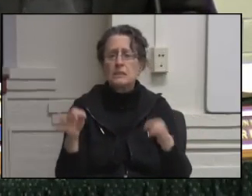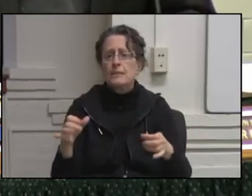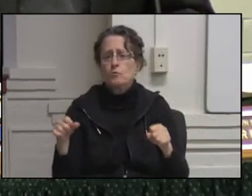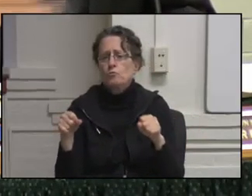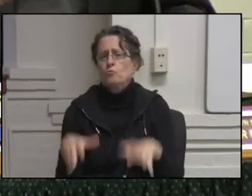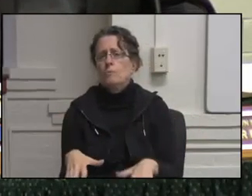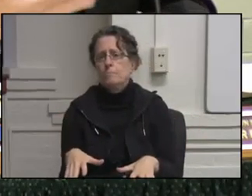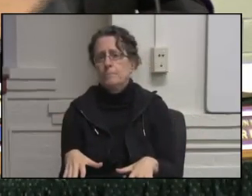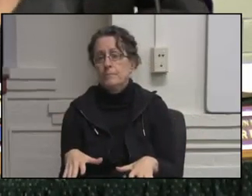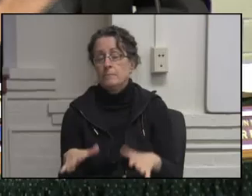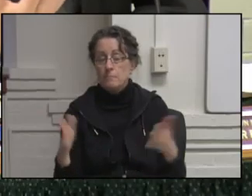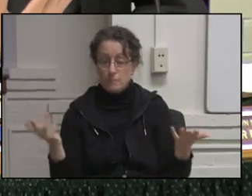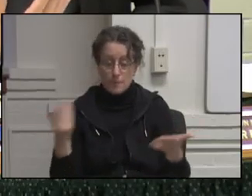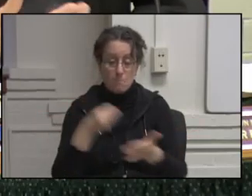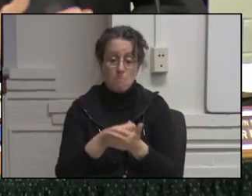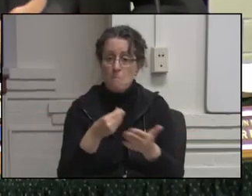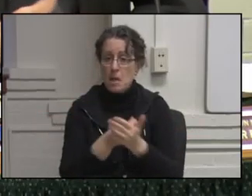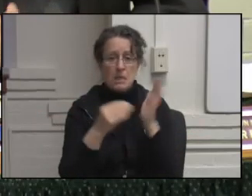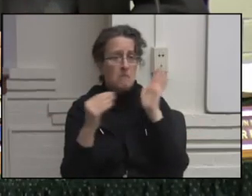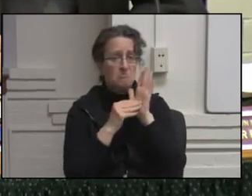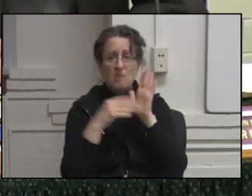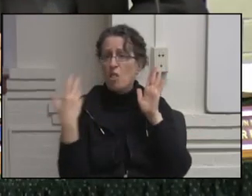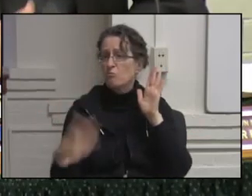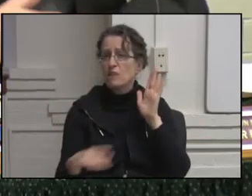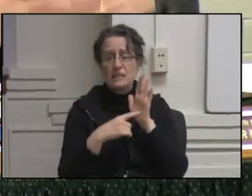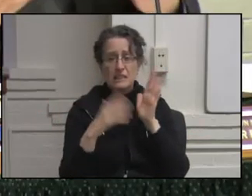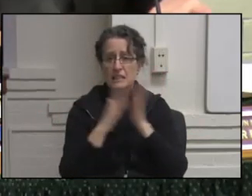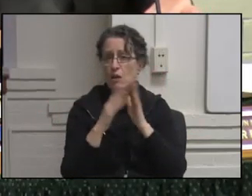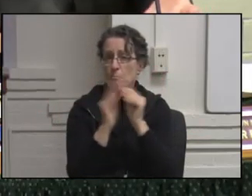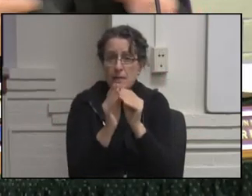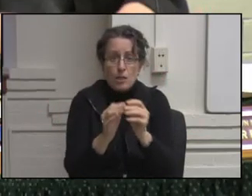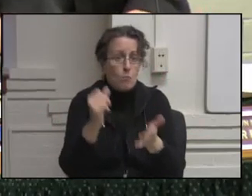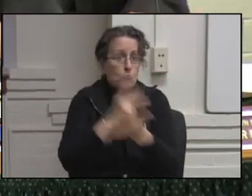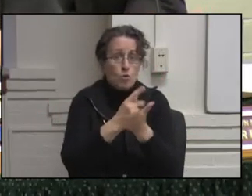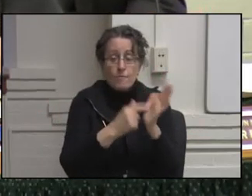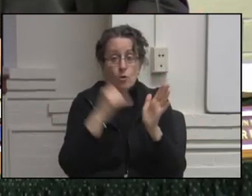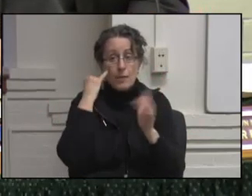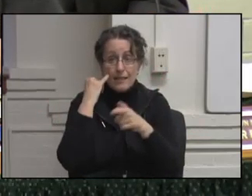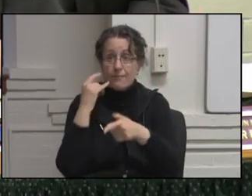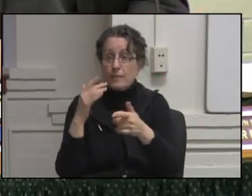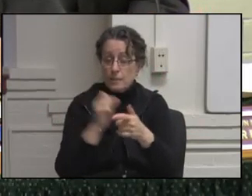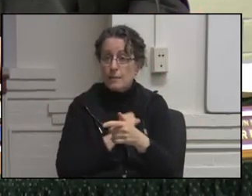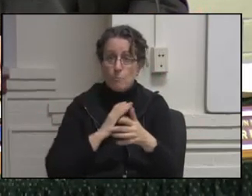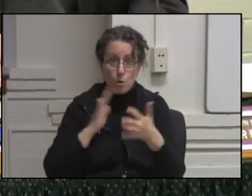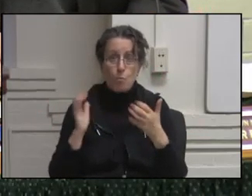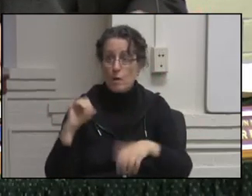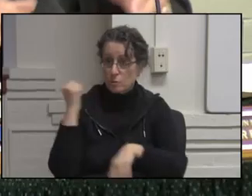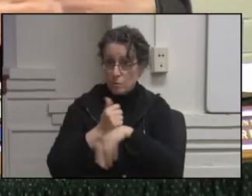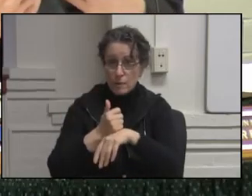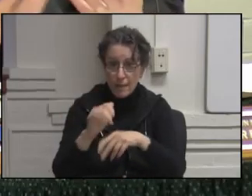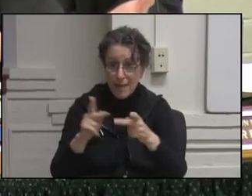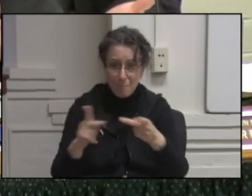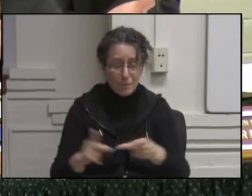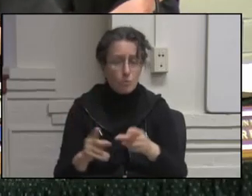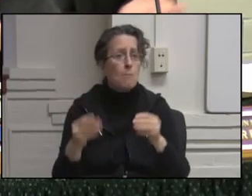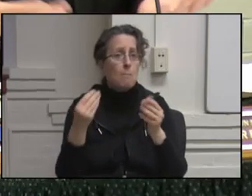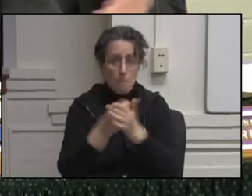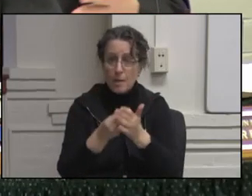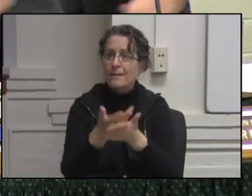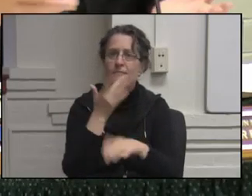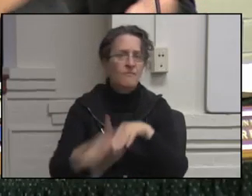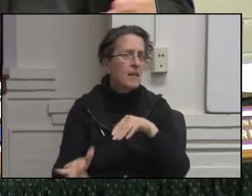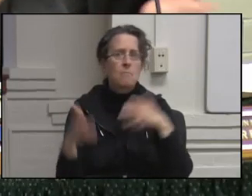meeting, it positions the town to be able to potentially move forward right away if you do want to create the position. There is a decision